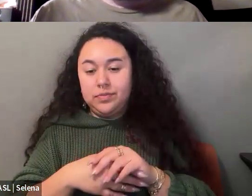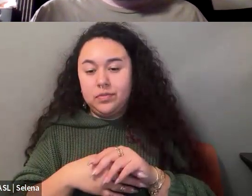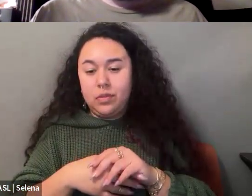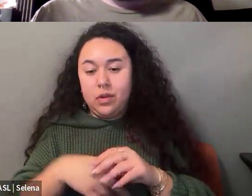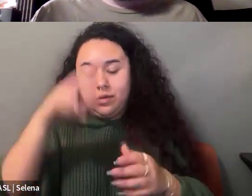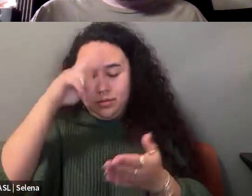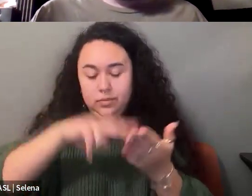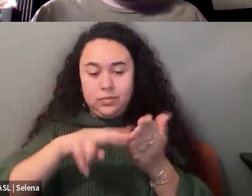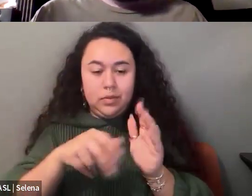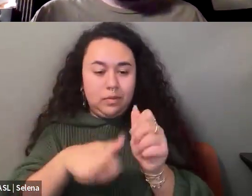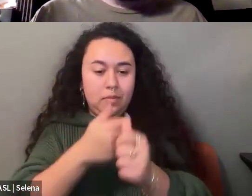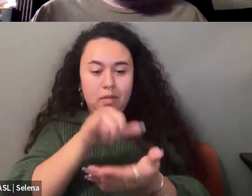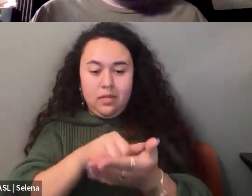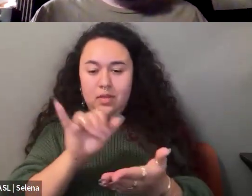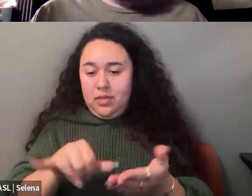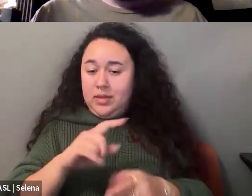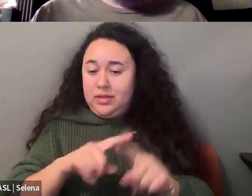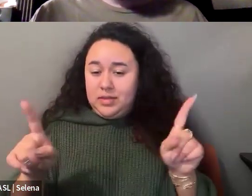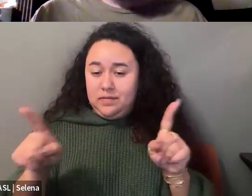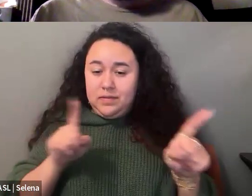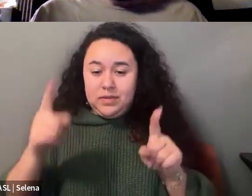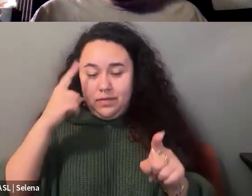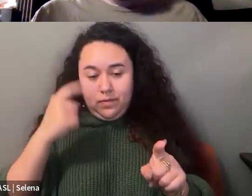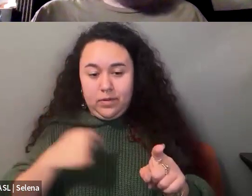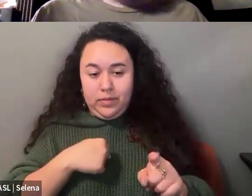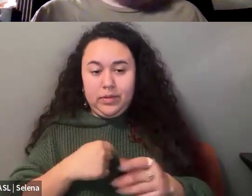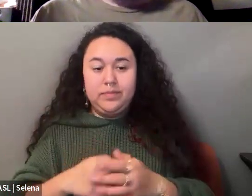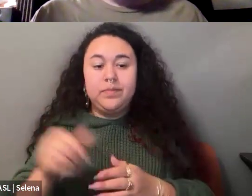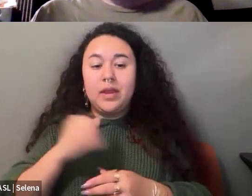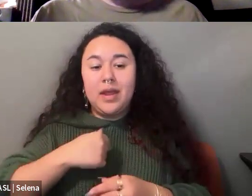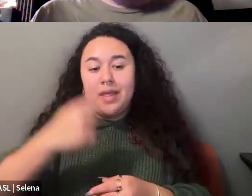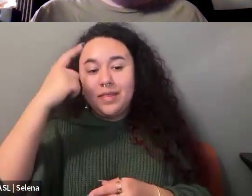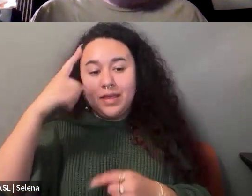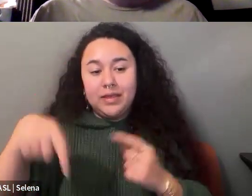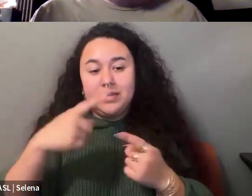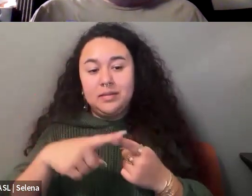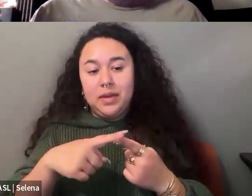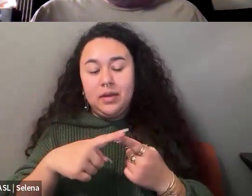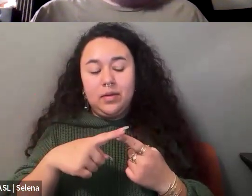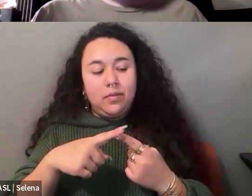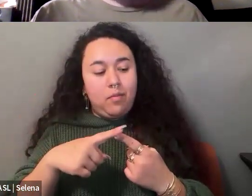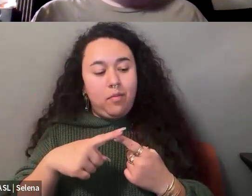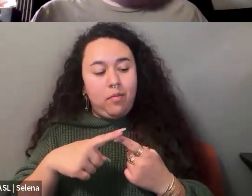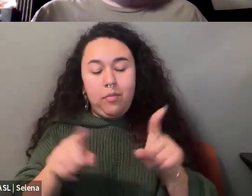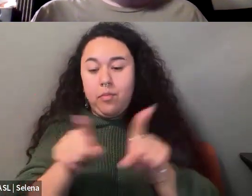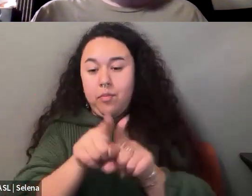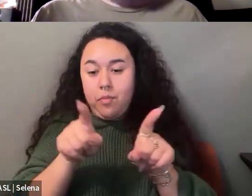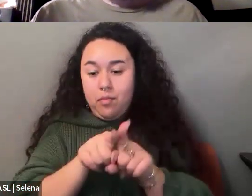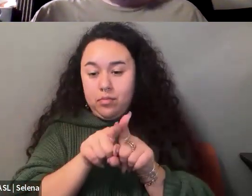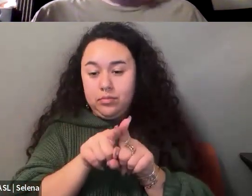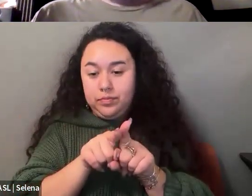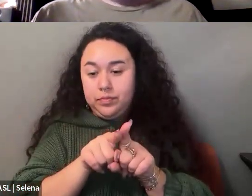of, and that's kind of what the difference is to me. Plus, Mhm. I think it's about also